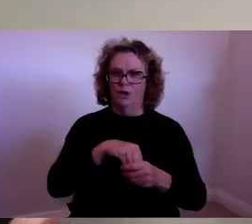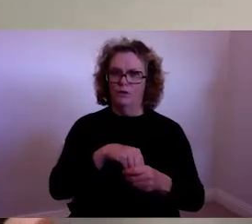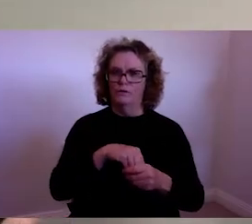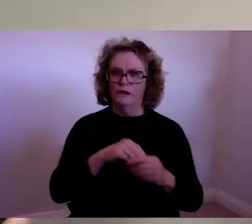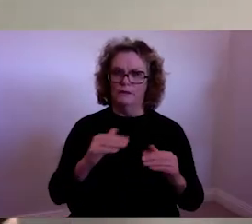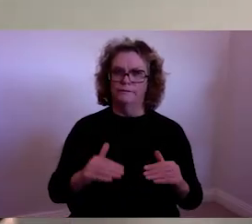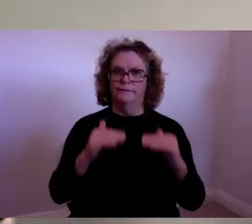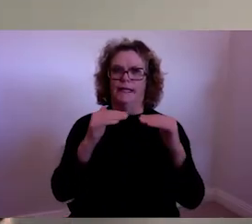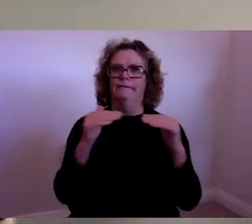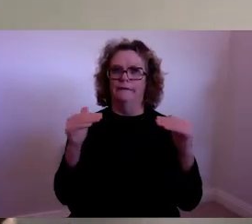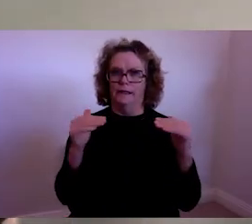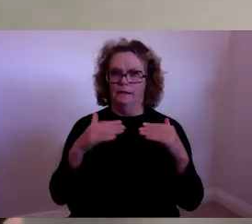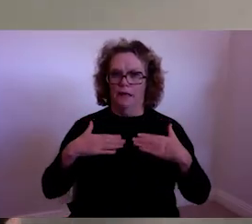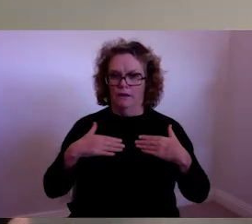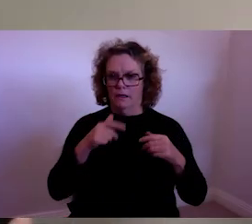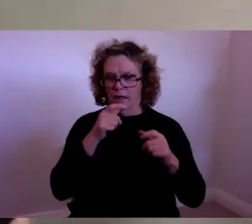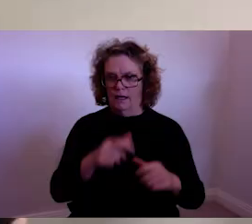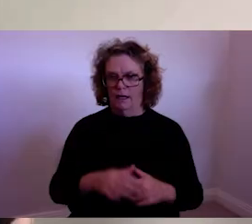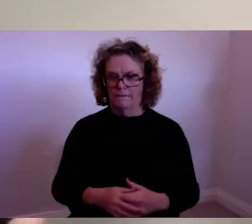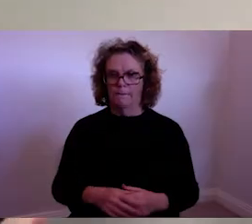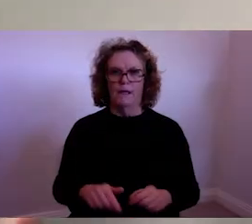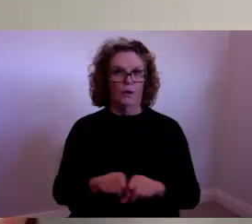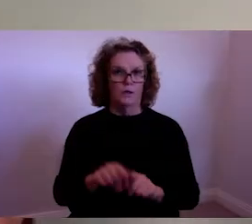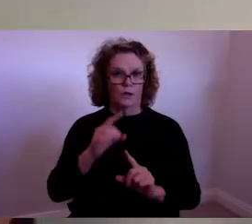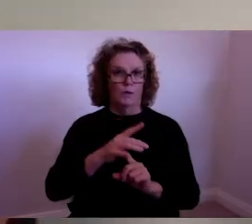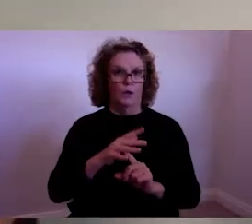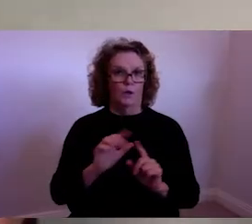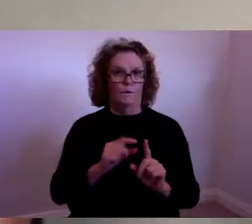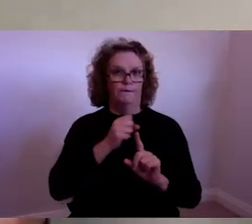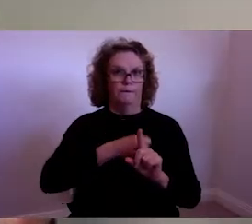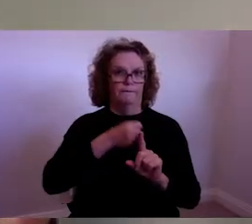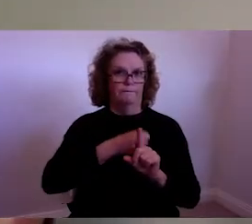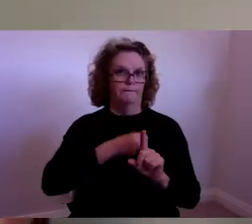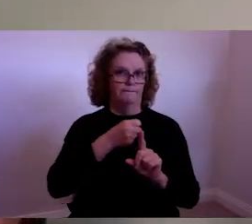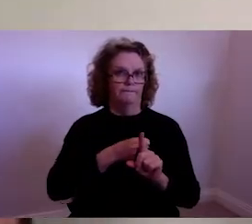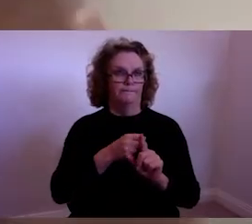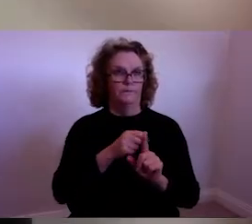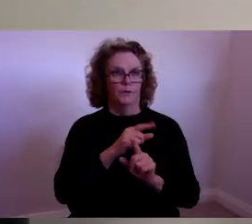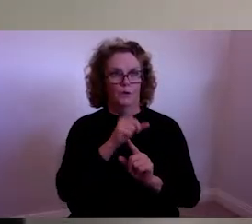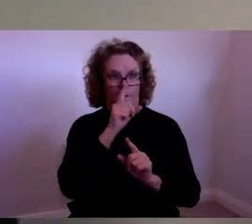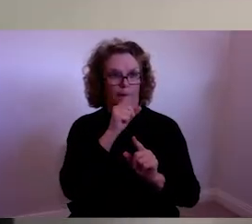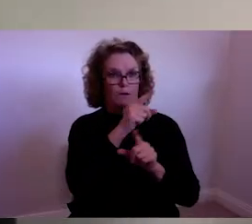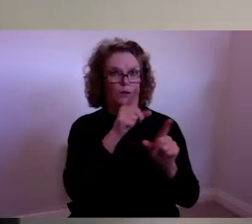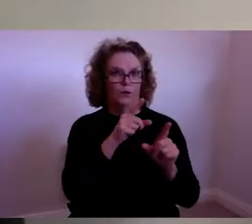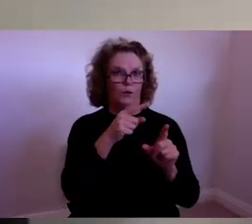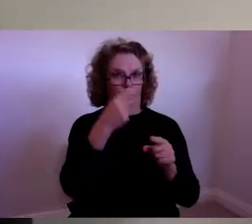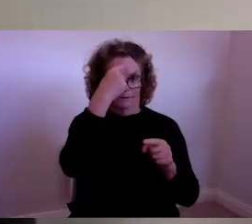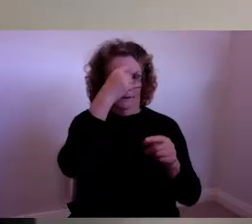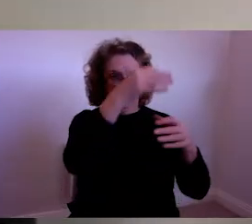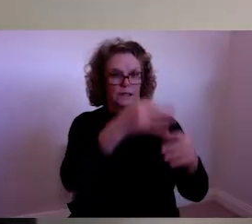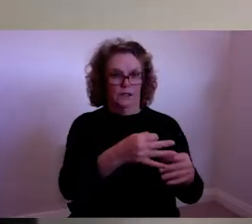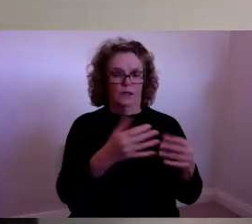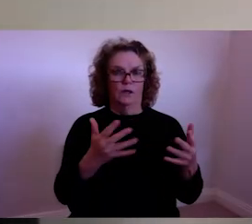another main takeaway is the importance of advocacy to the decision makers at government and health